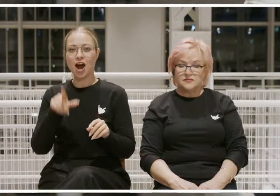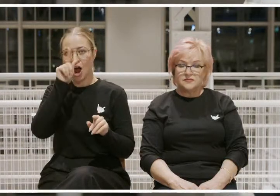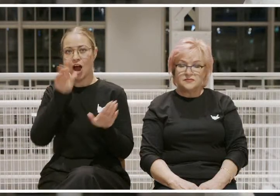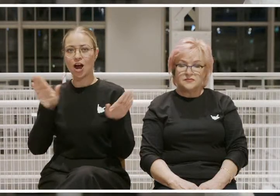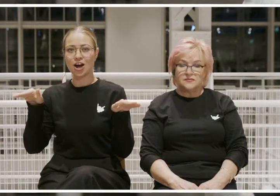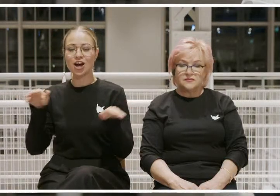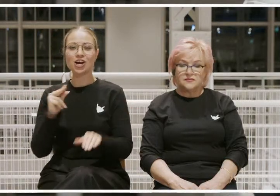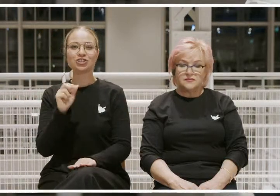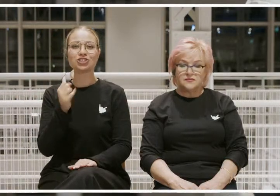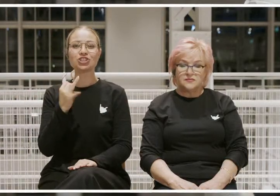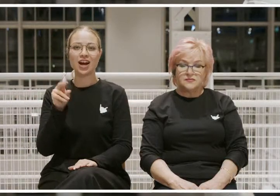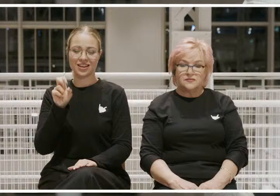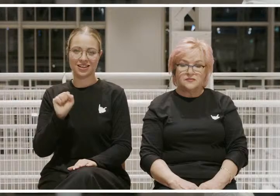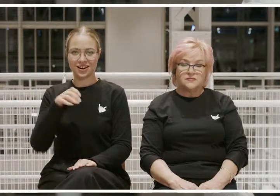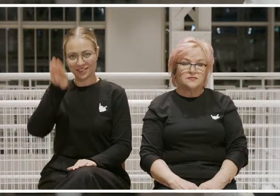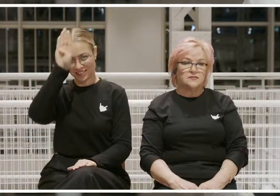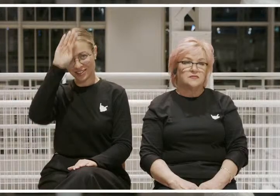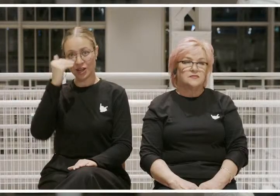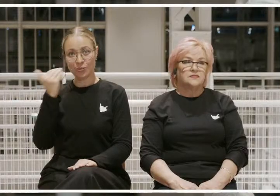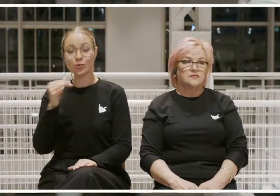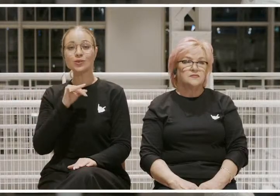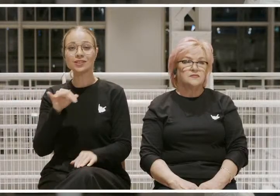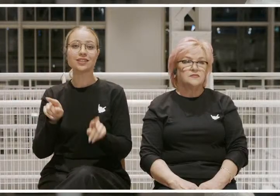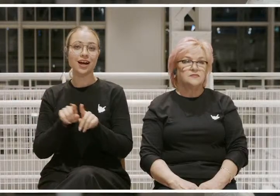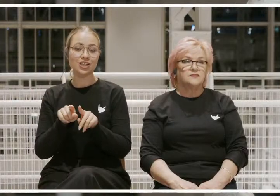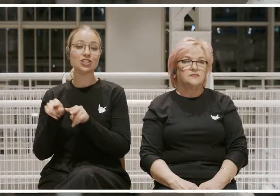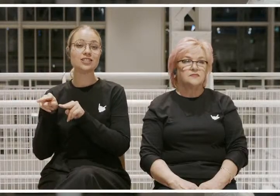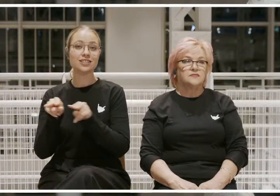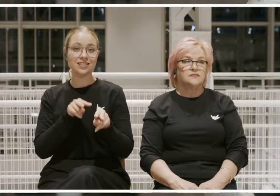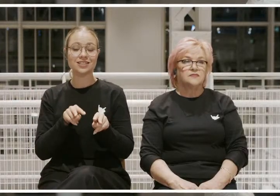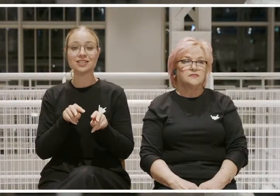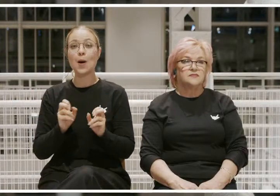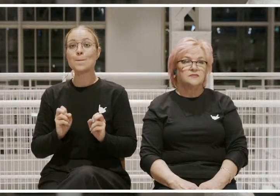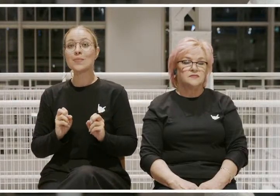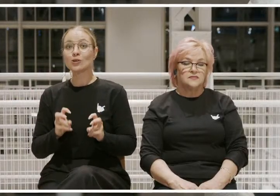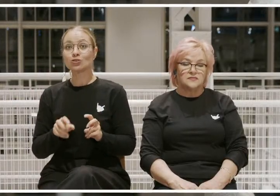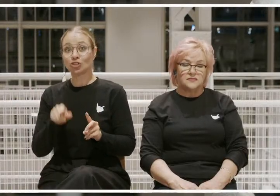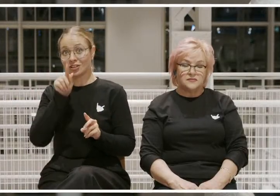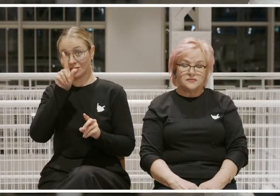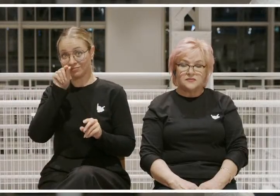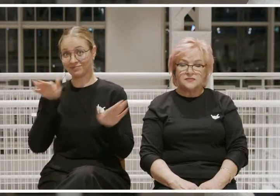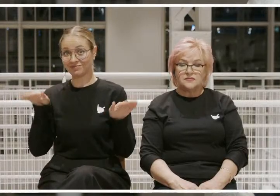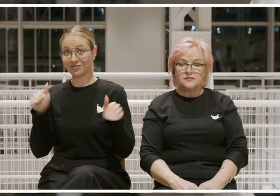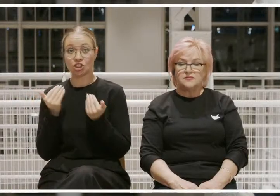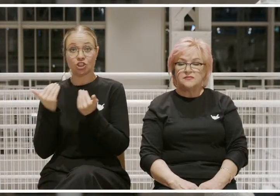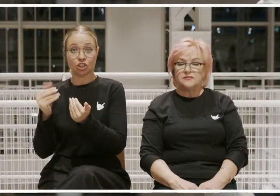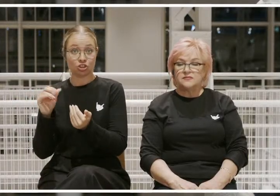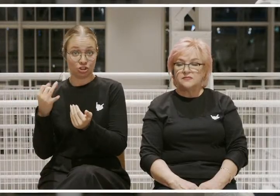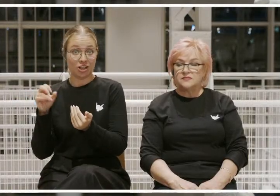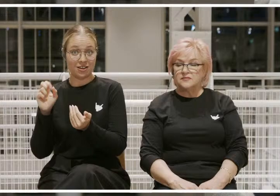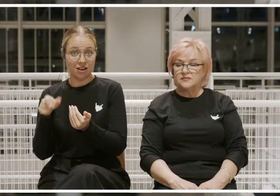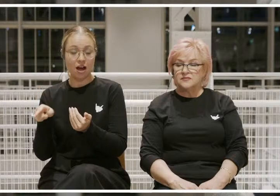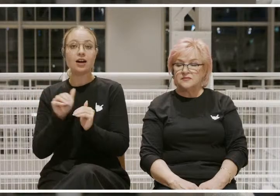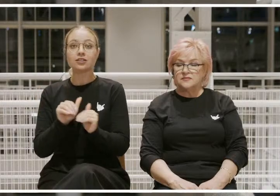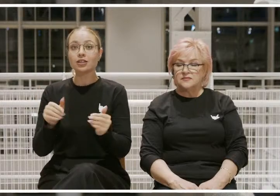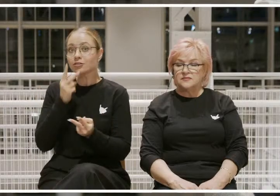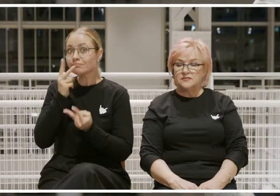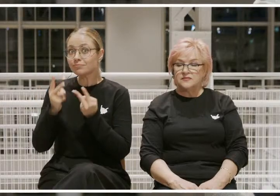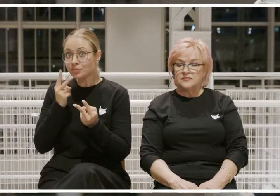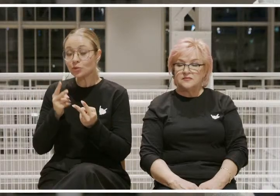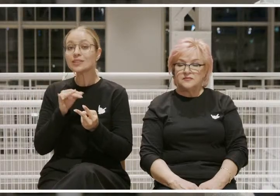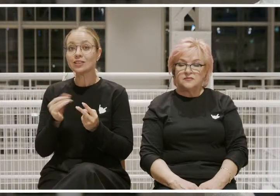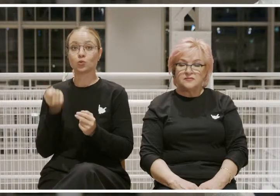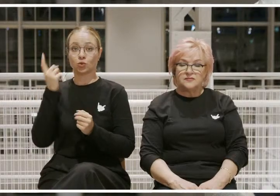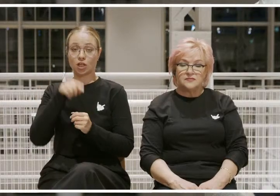children can have clues to many biennial projects. So the books actually are written